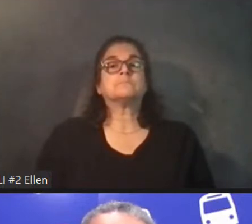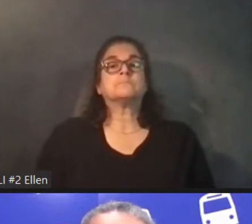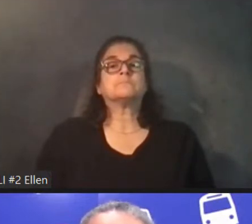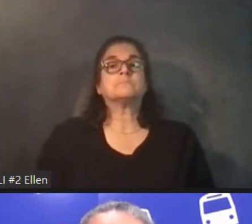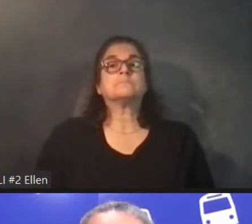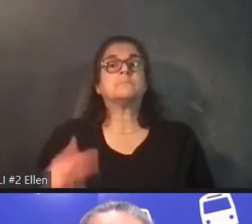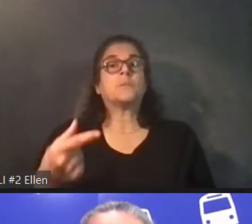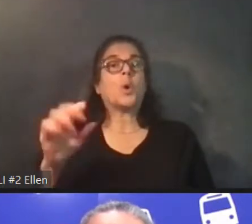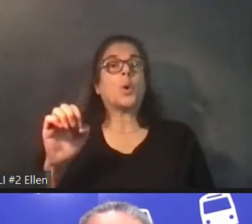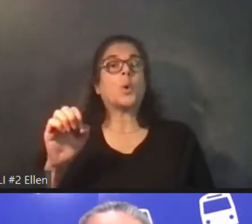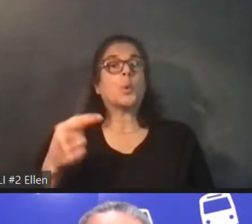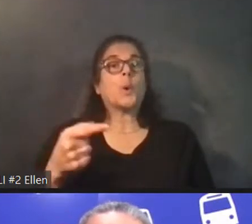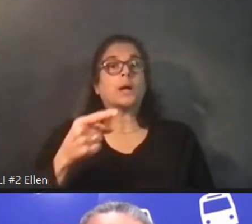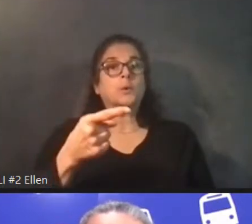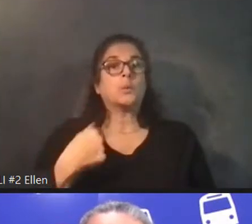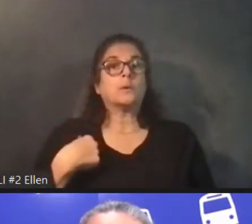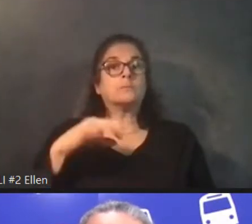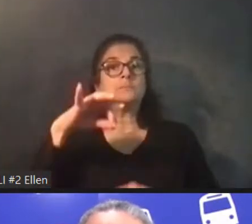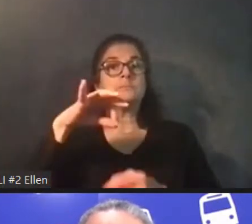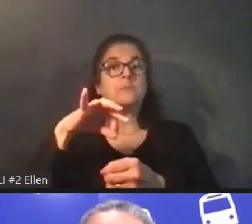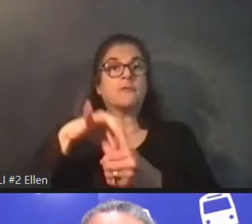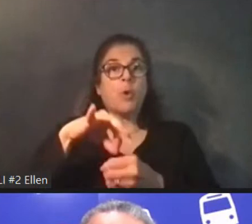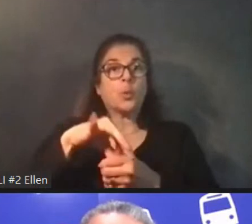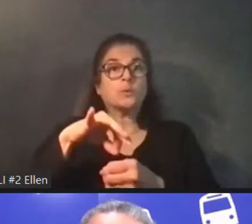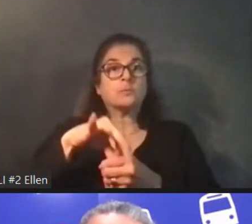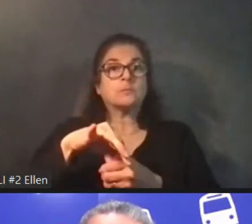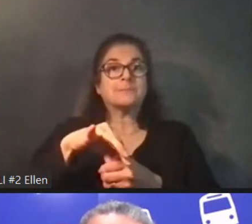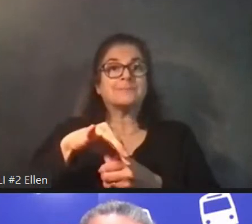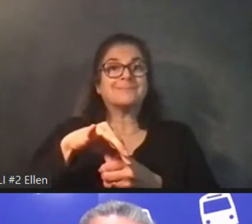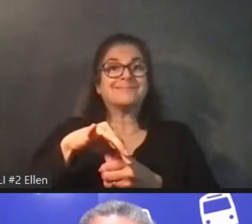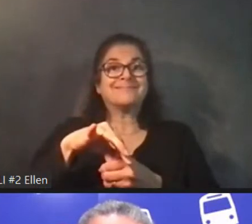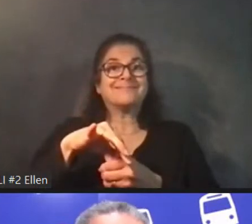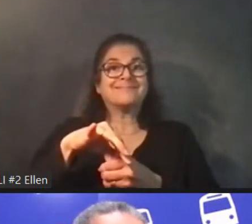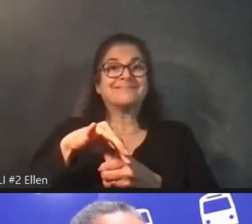Greg, want to take the roll call? You got to take a vote?